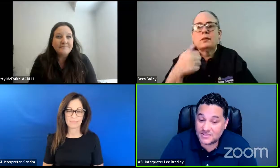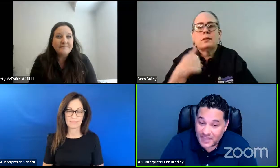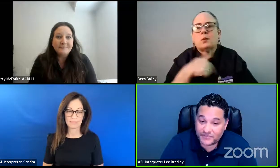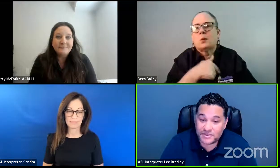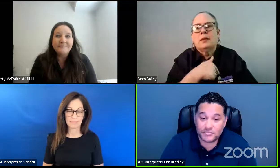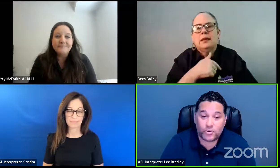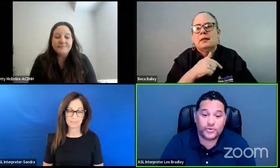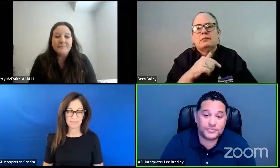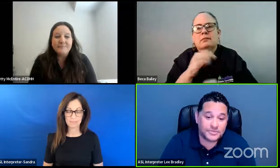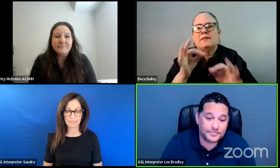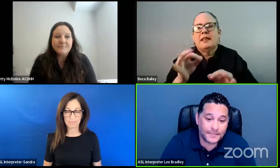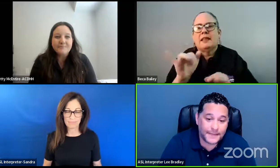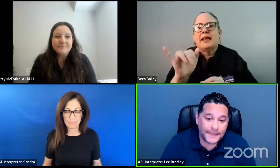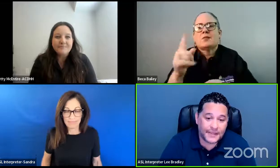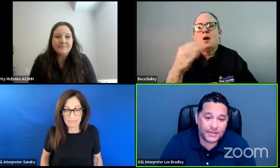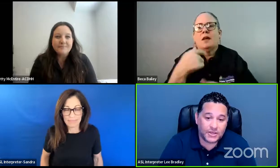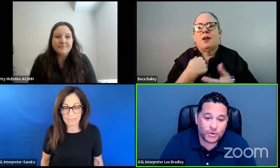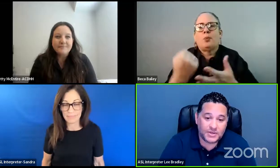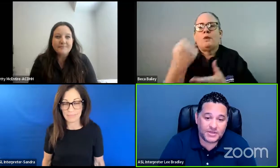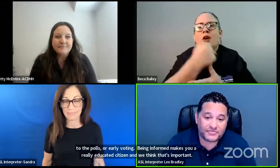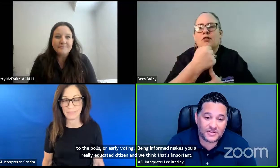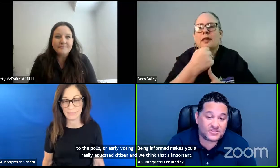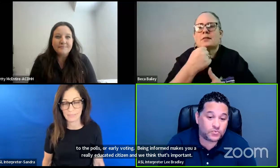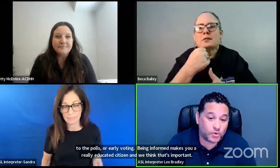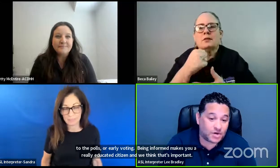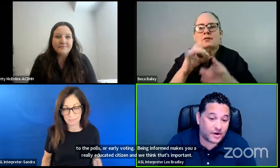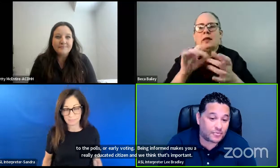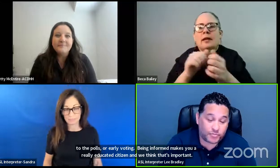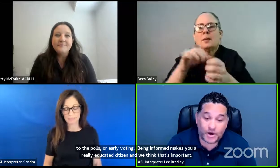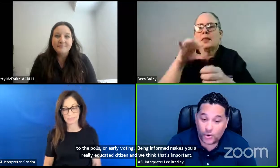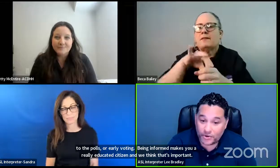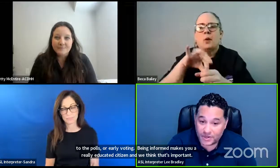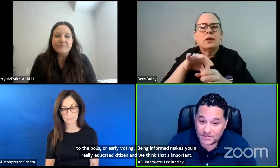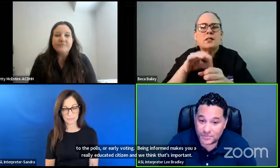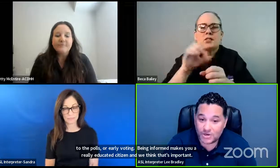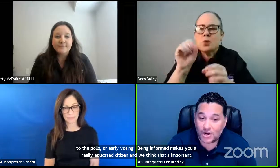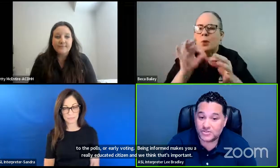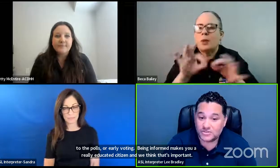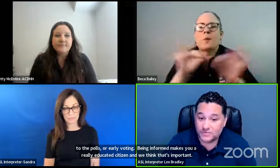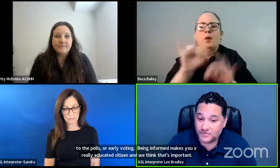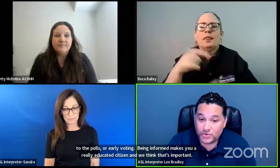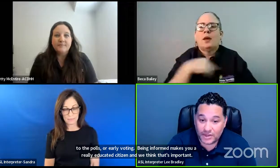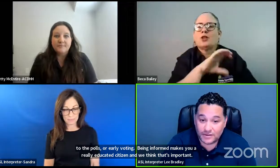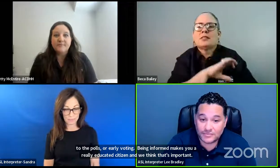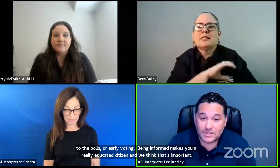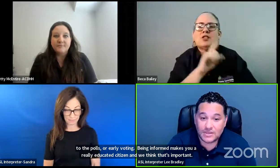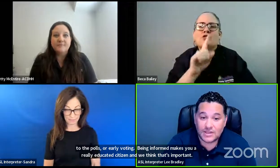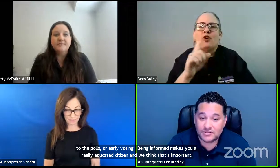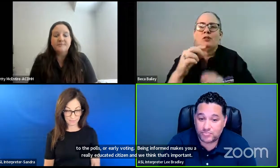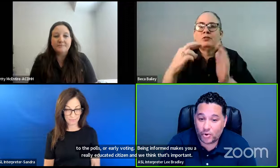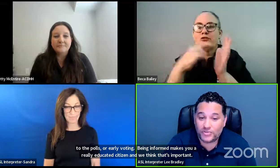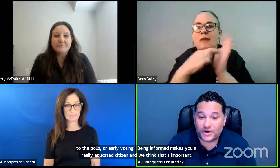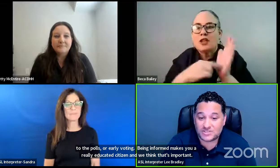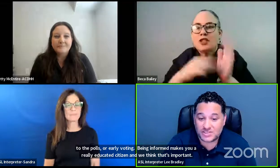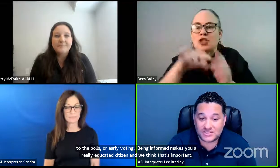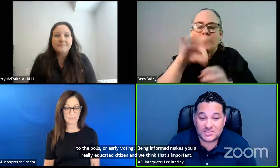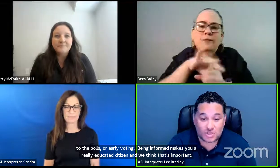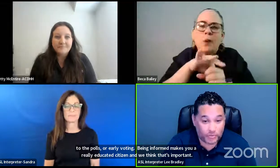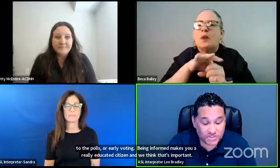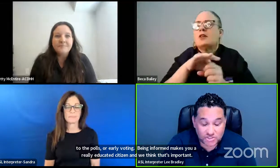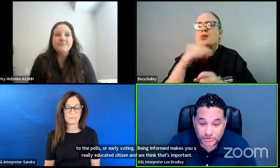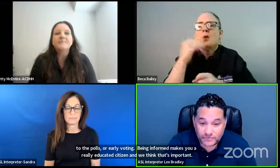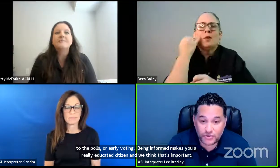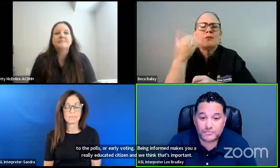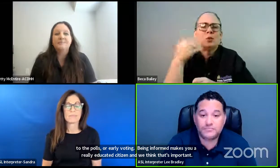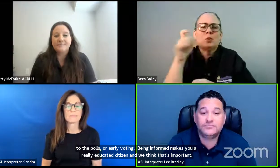Yes, it's definitely important. You know, that's one of our priorities in regards to voting. It's important that our citizens